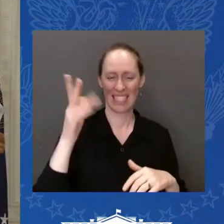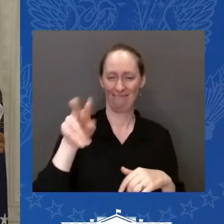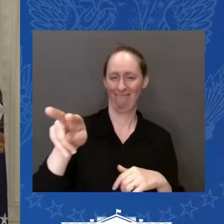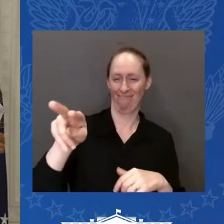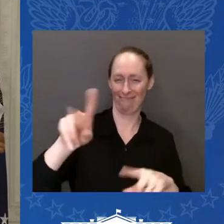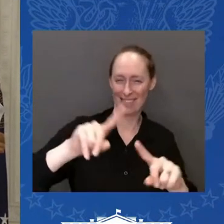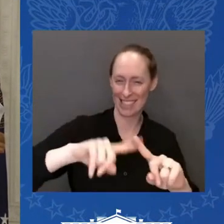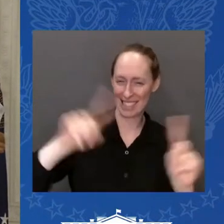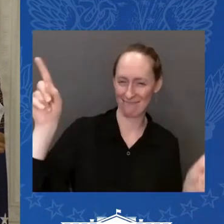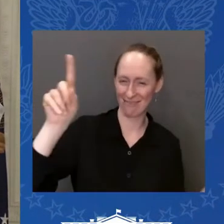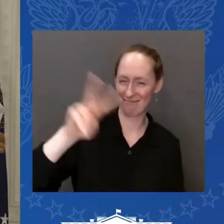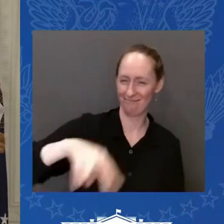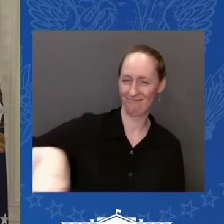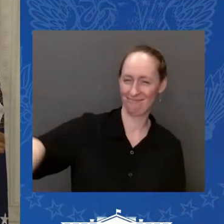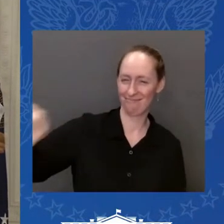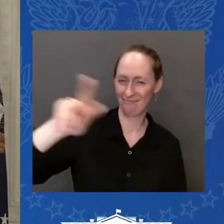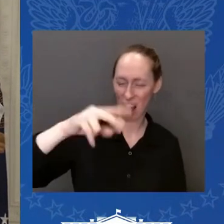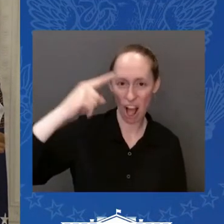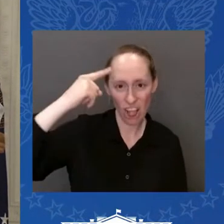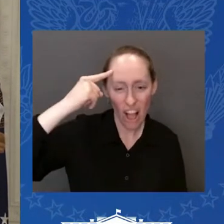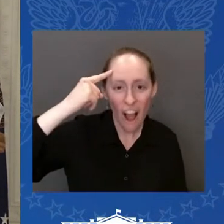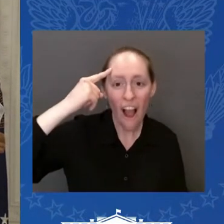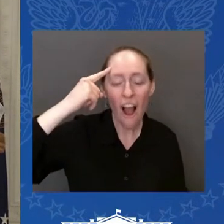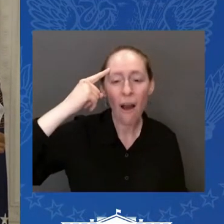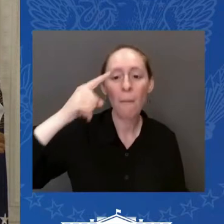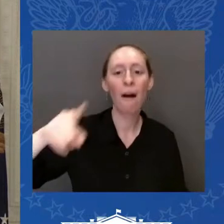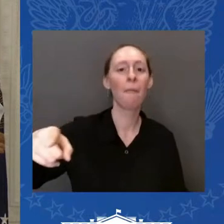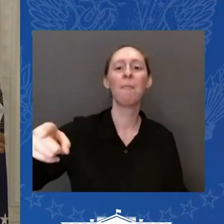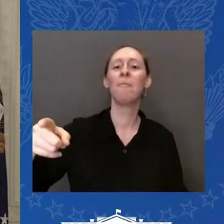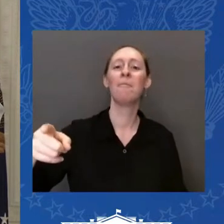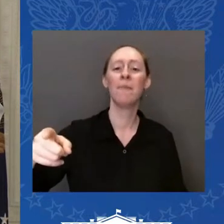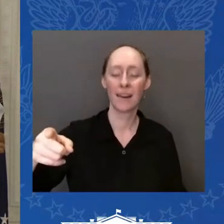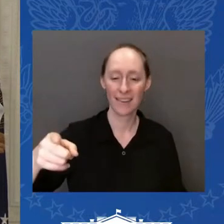But Mayor Pete is,